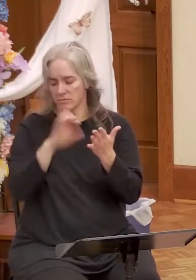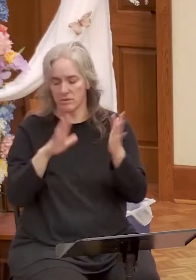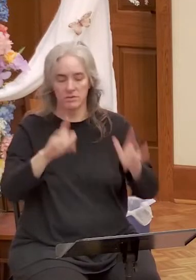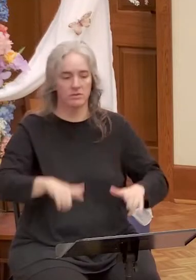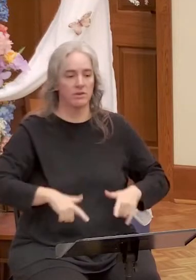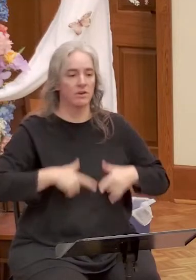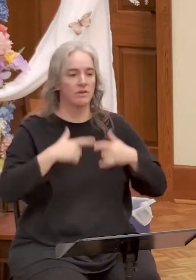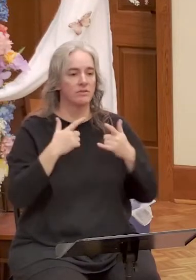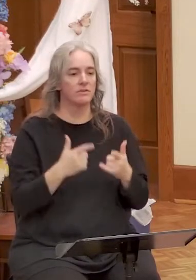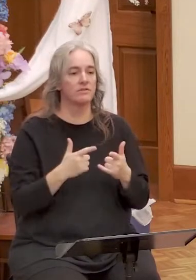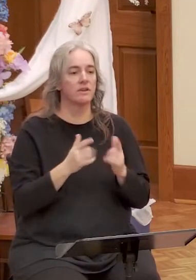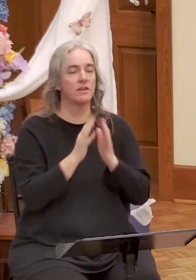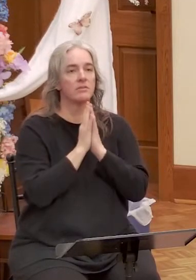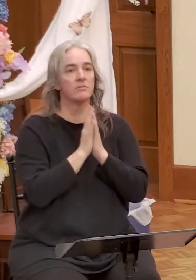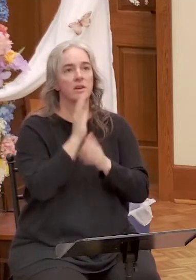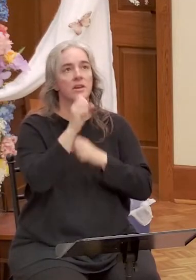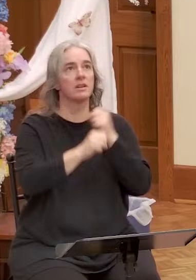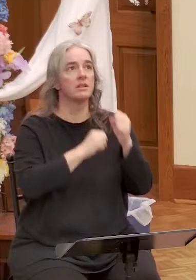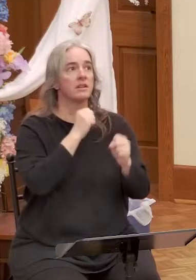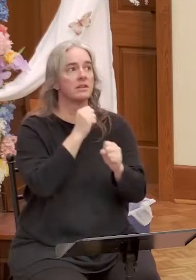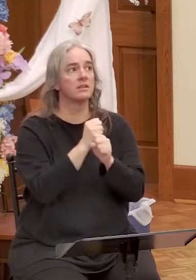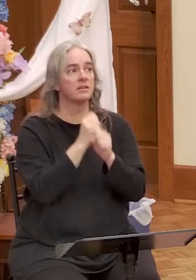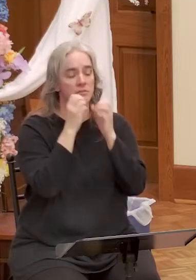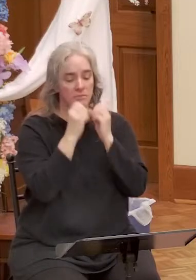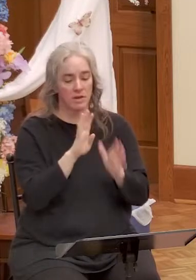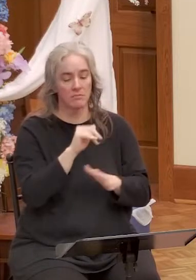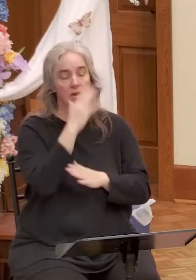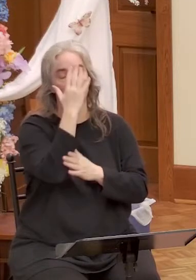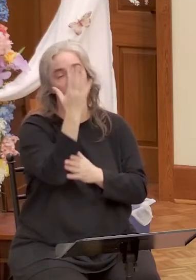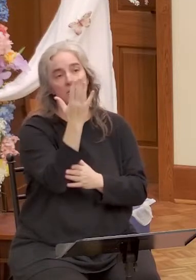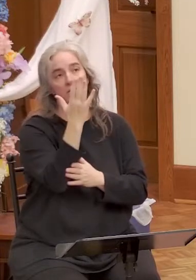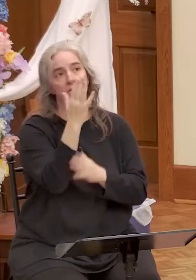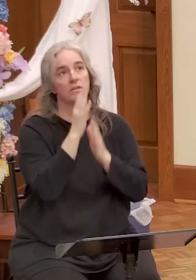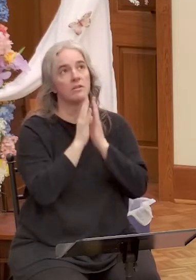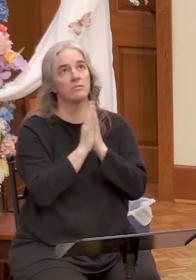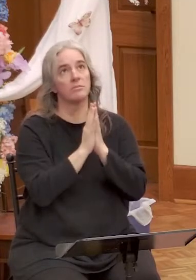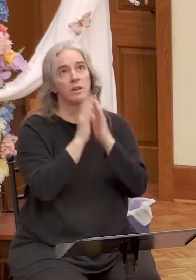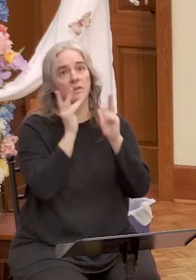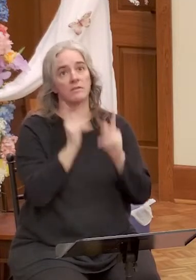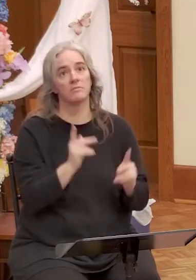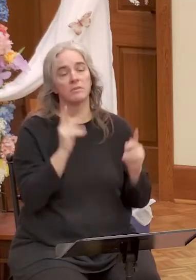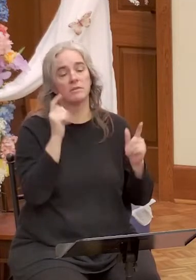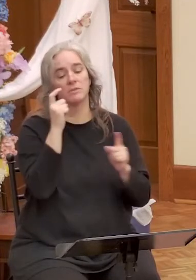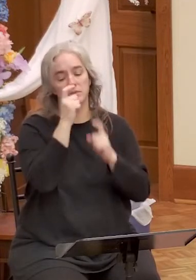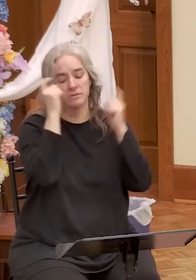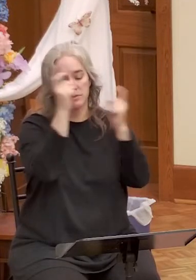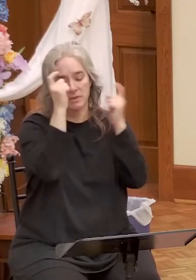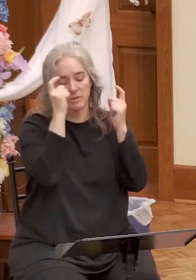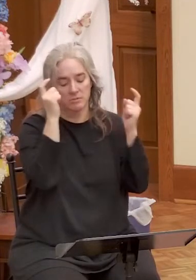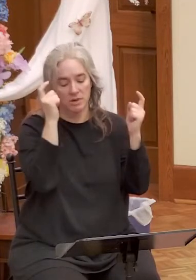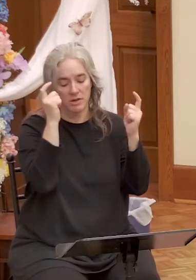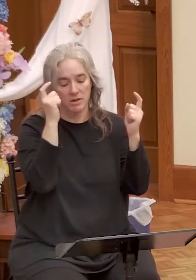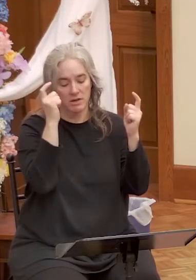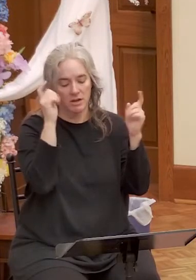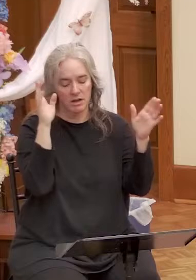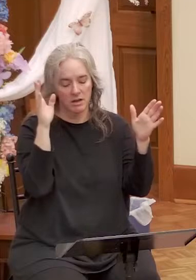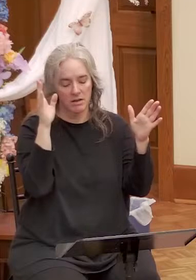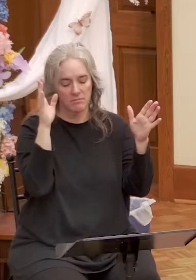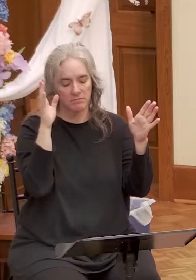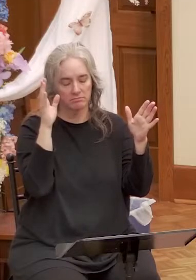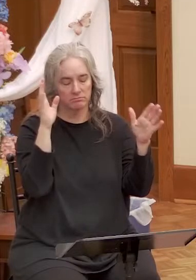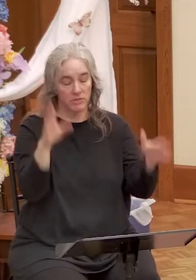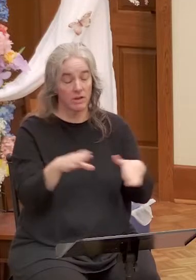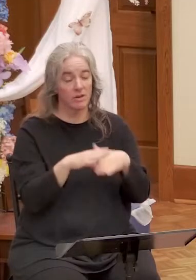to be blessed by you. We lift up those who celebrate an anniversary this month and give you thanks for the example of